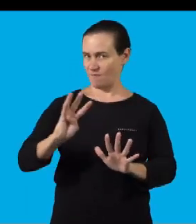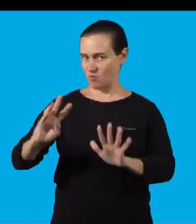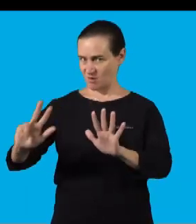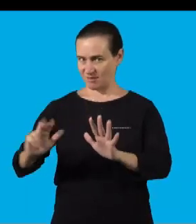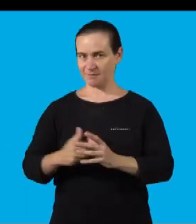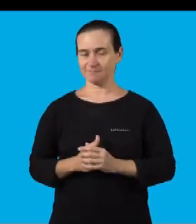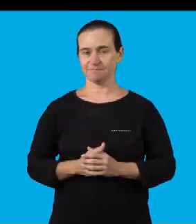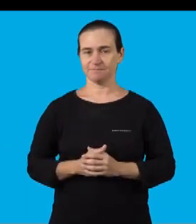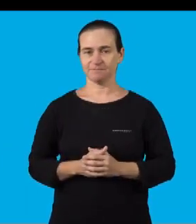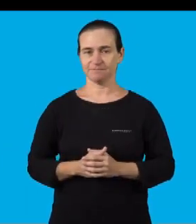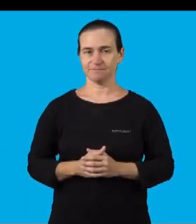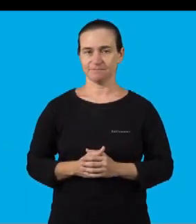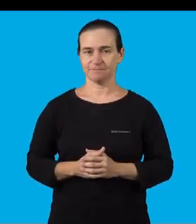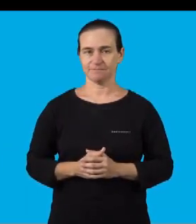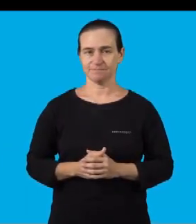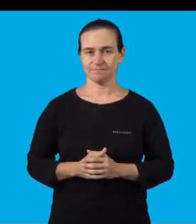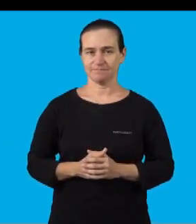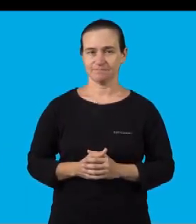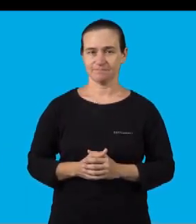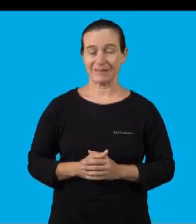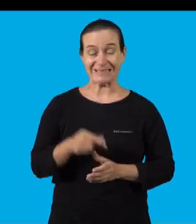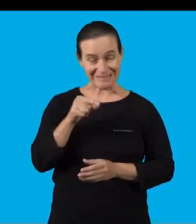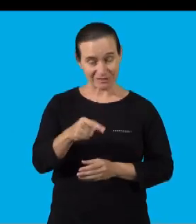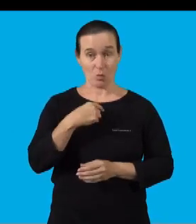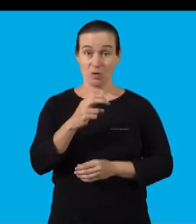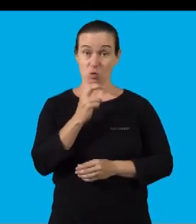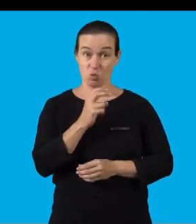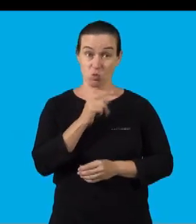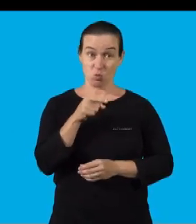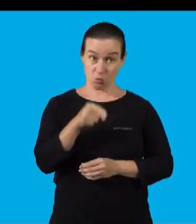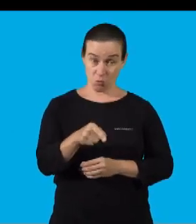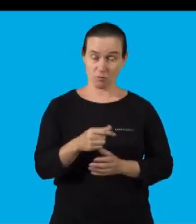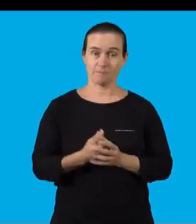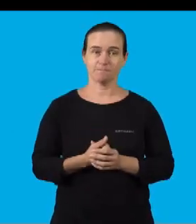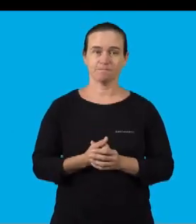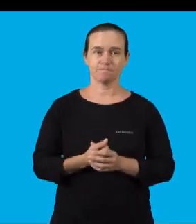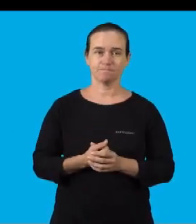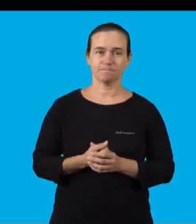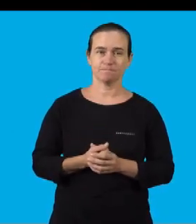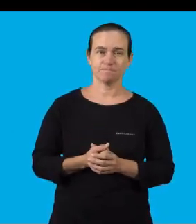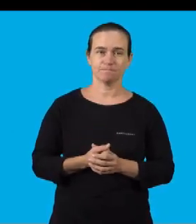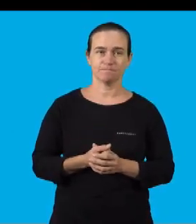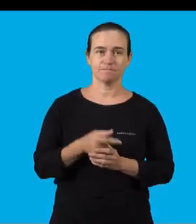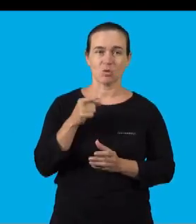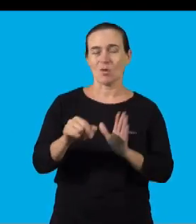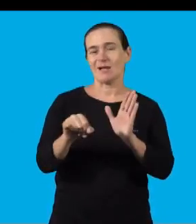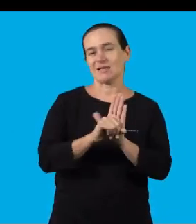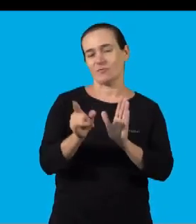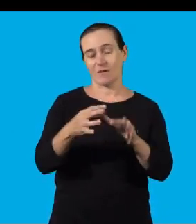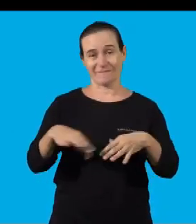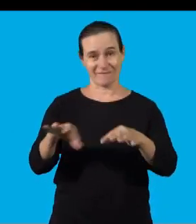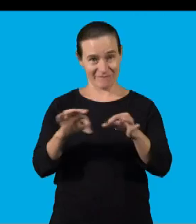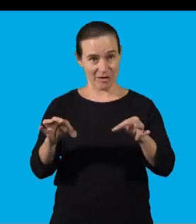to 448, and that is what we are going to use this statement. We are going to use that statement to find the